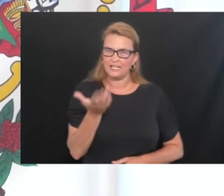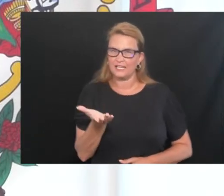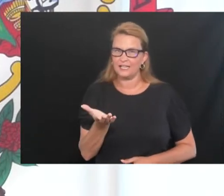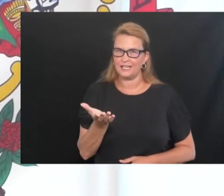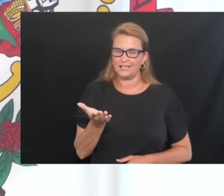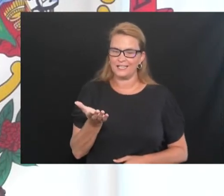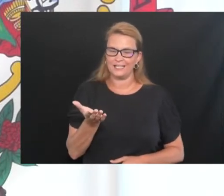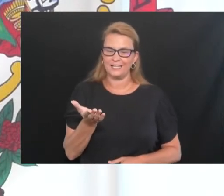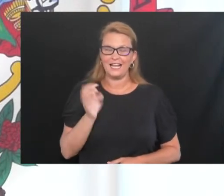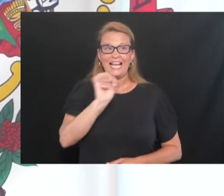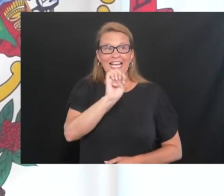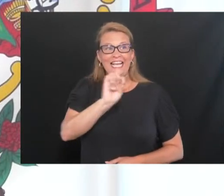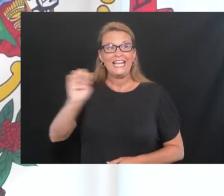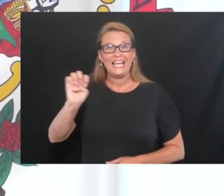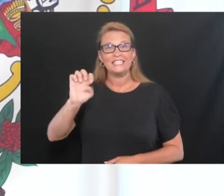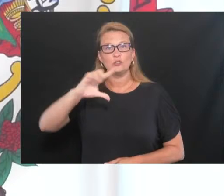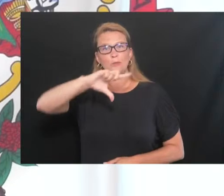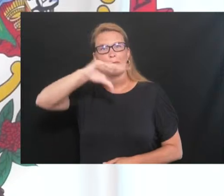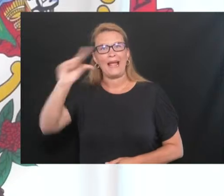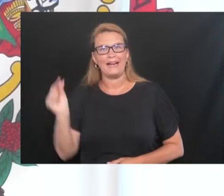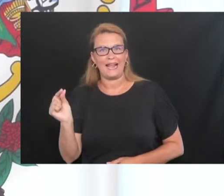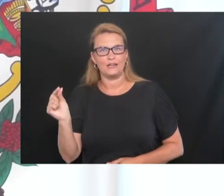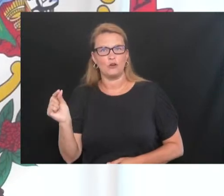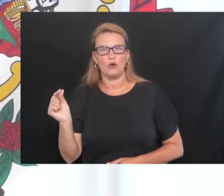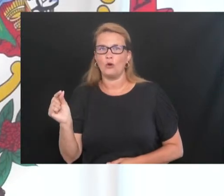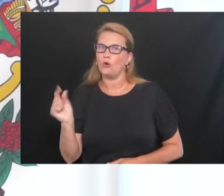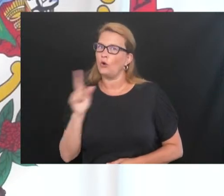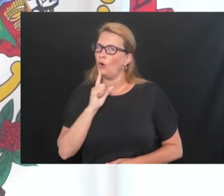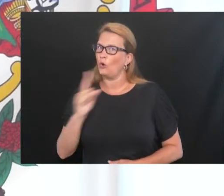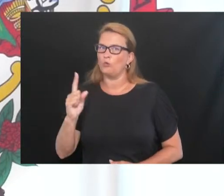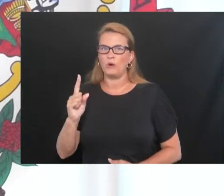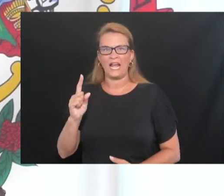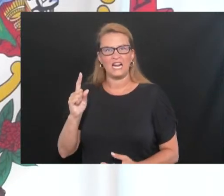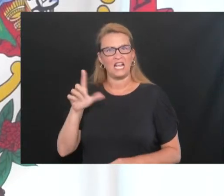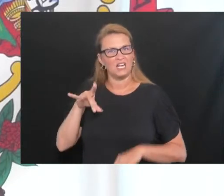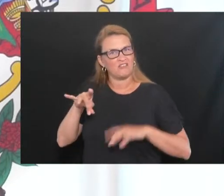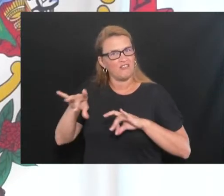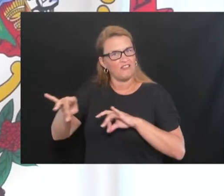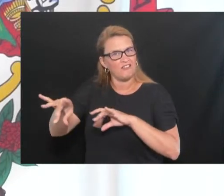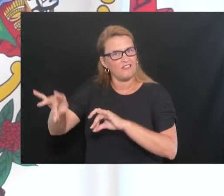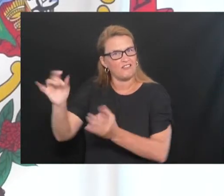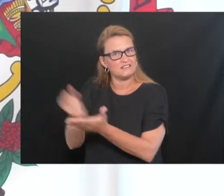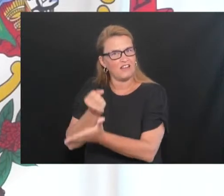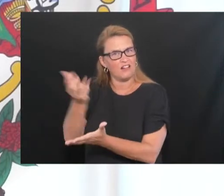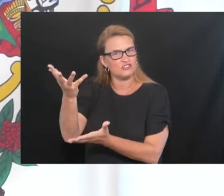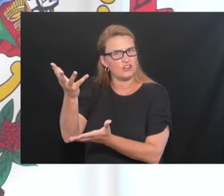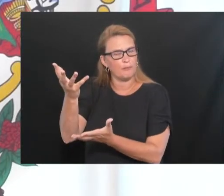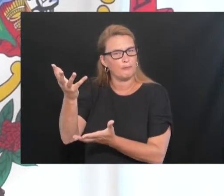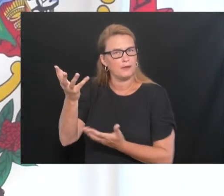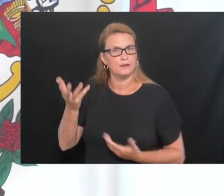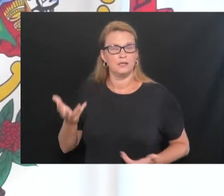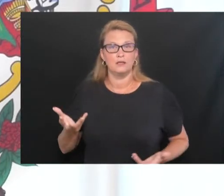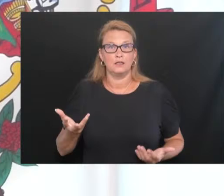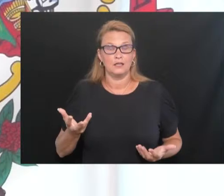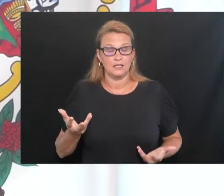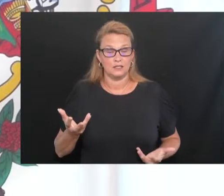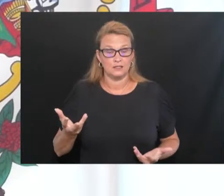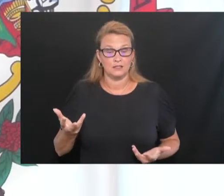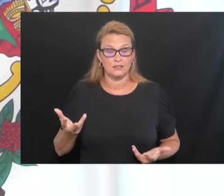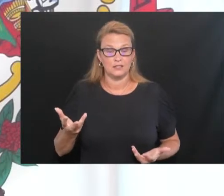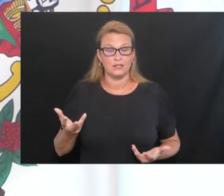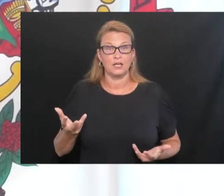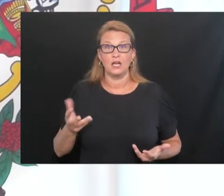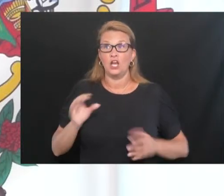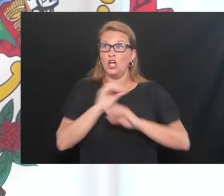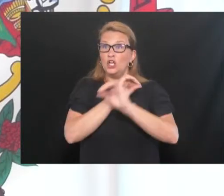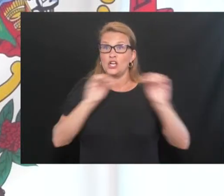know, in the Eastern Panhandle is cleaning up on the scholarship winners and everything. But I don't think we've had a winner on the big